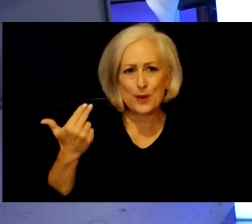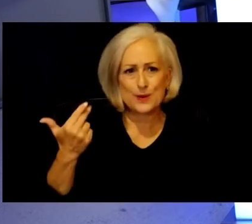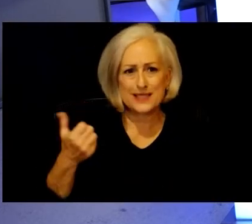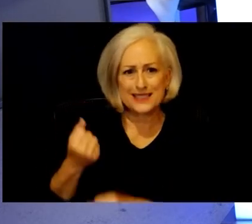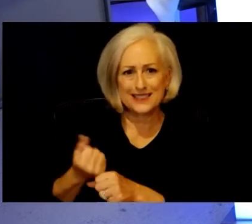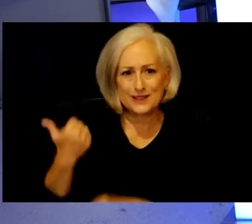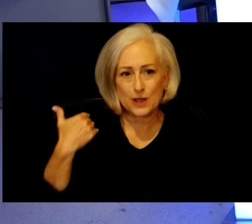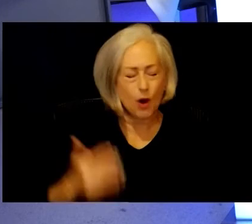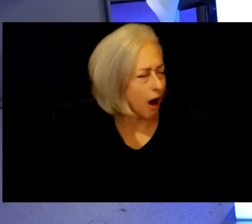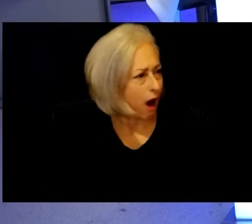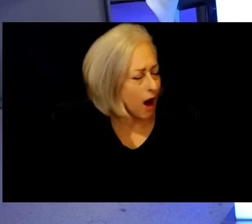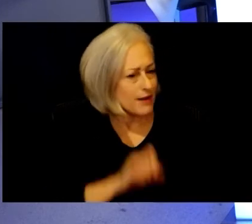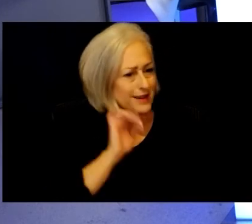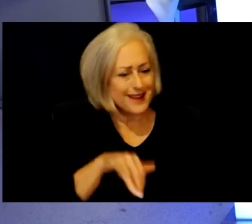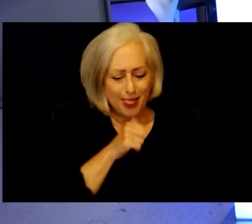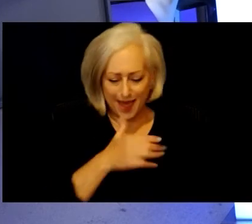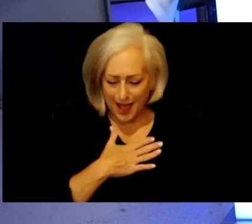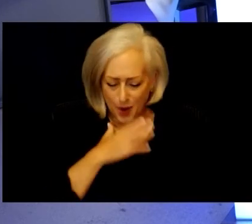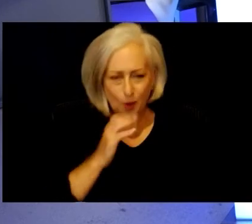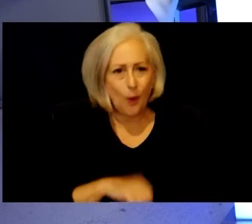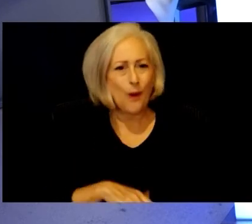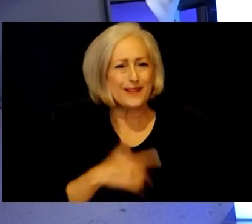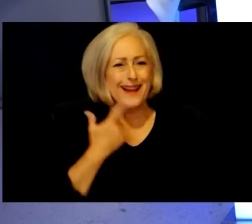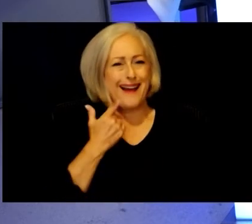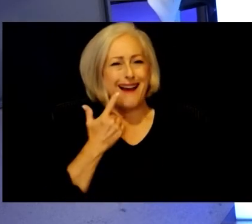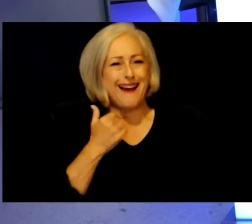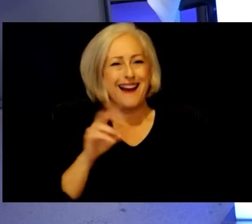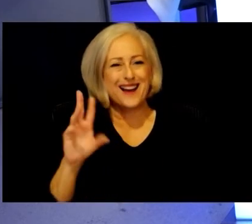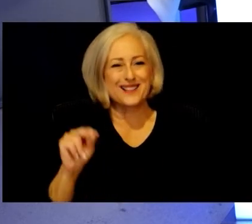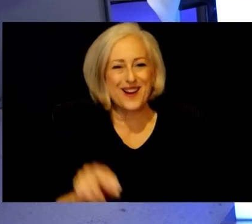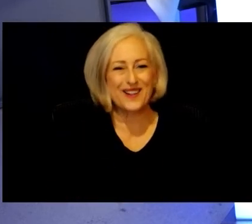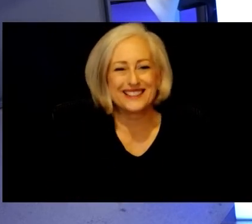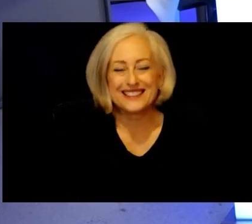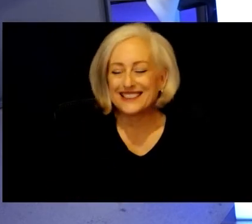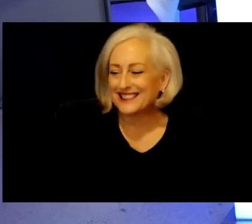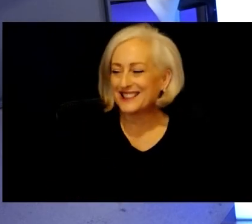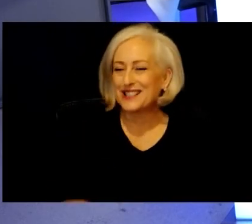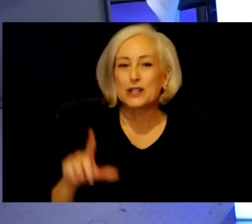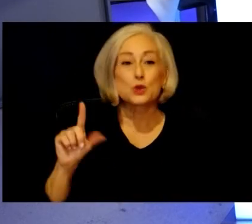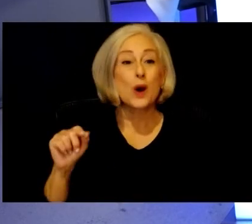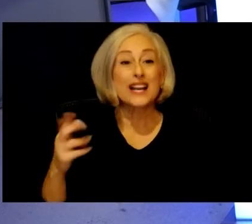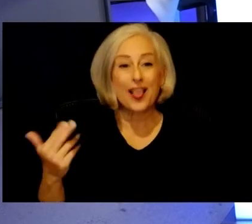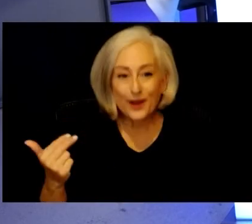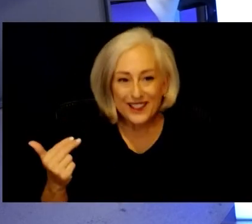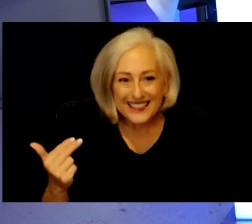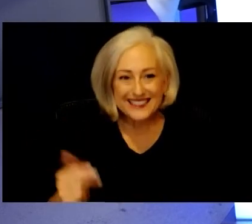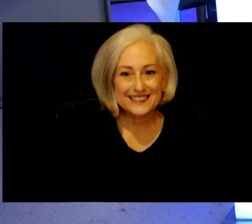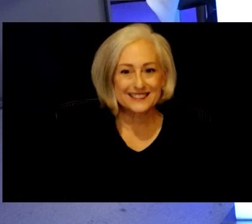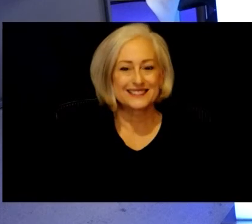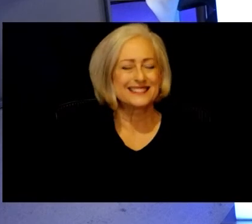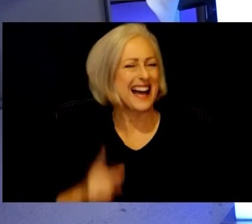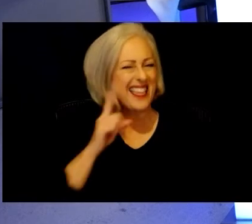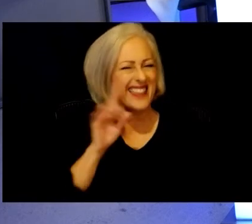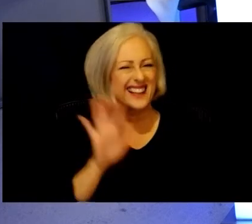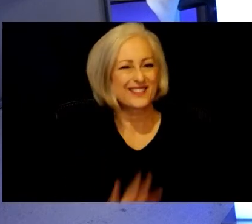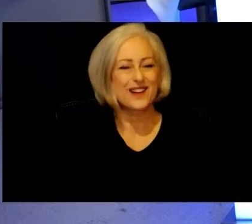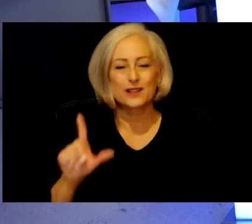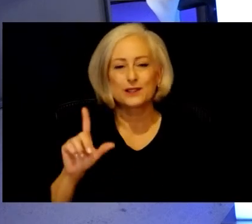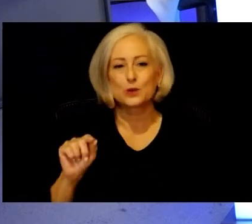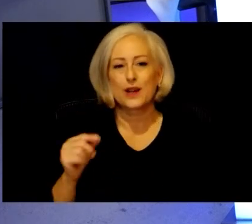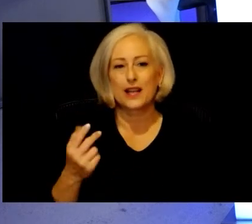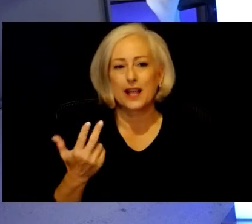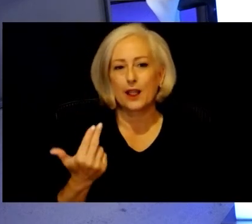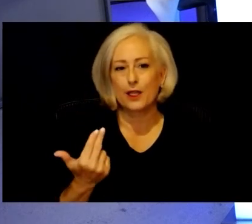not that old. I've been practicing that long. I'm not that old. It was 2013. It was 2014, I think, 2015. Yeah, I mean, it